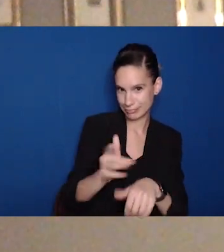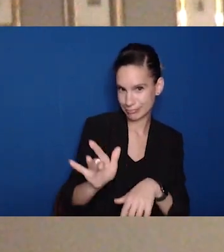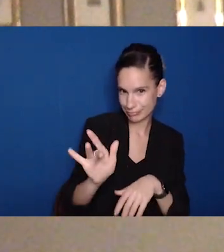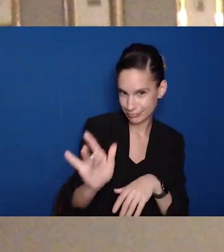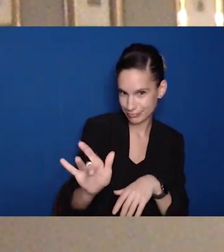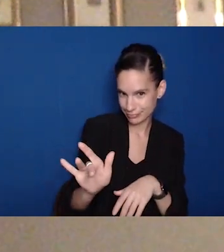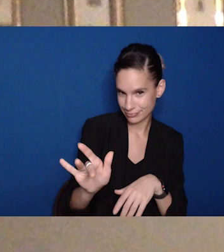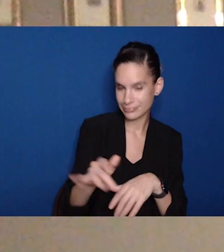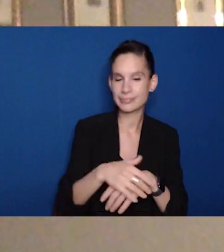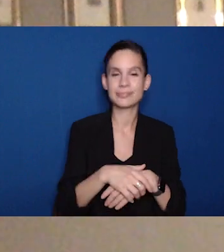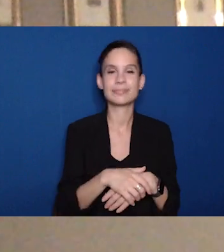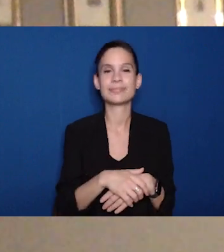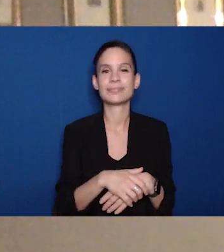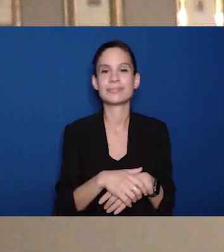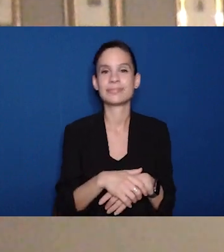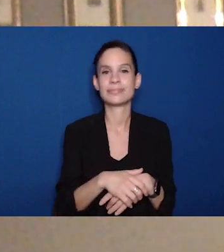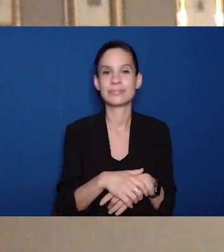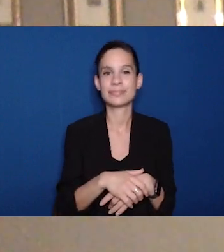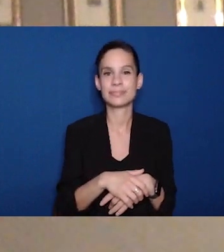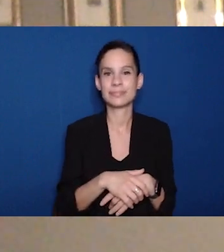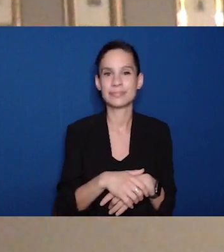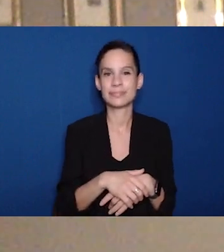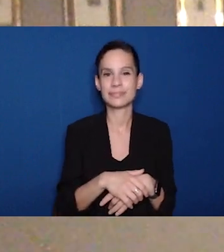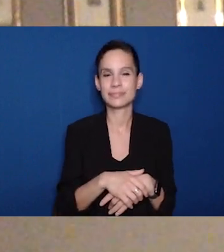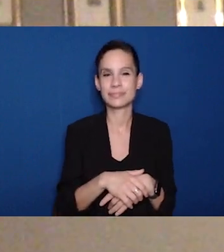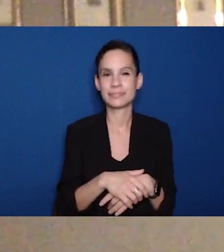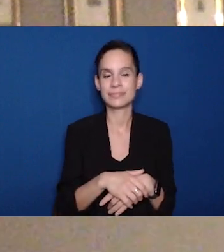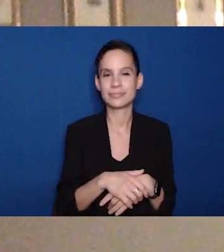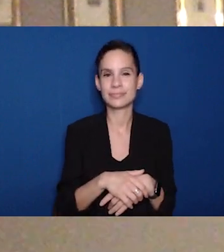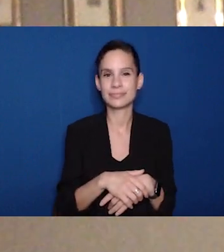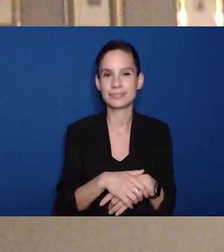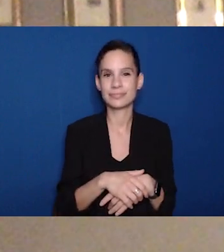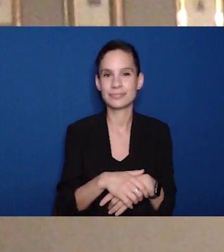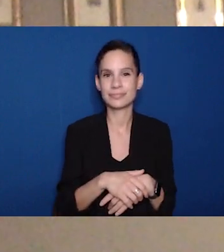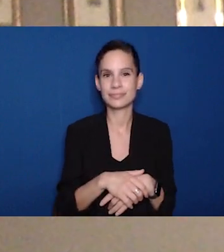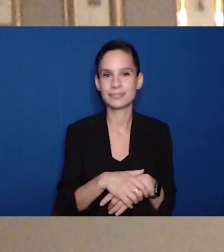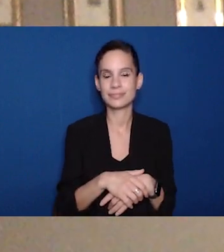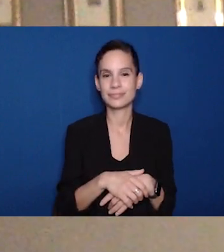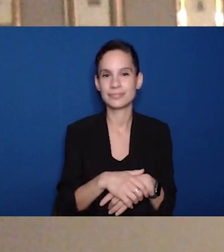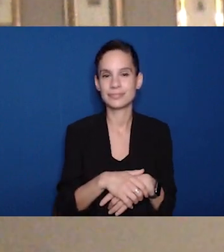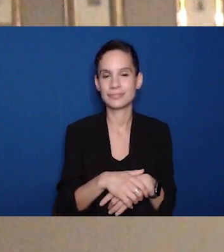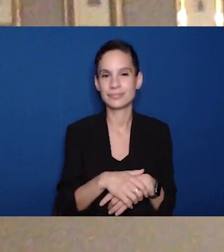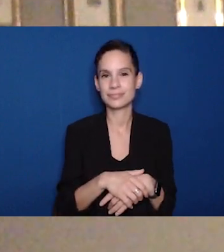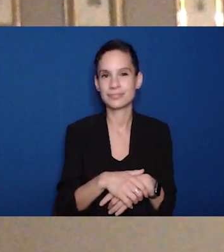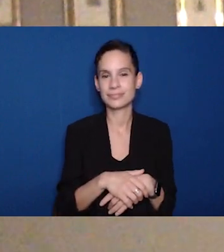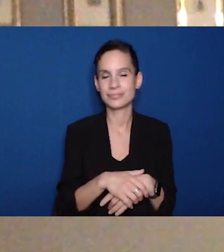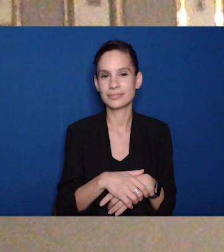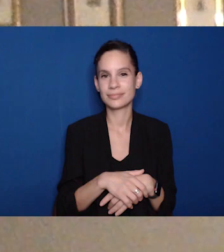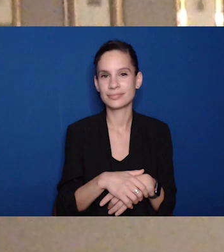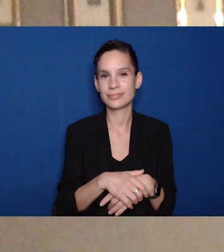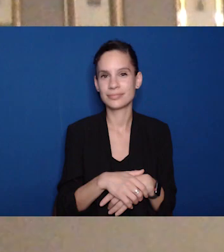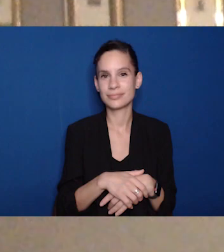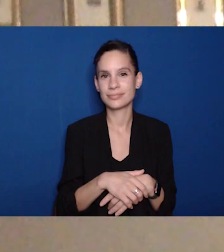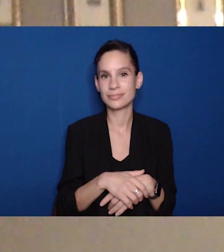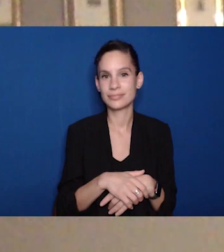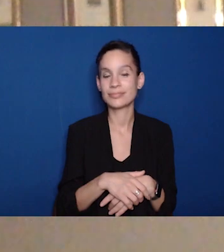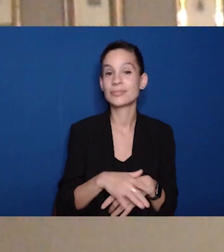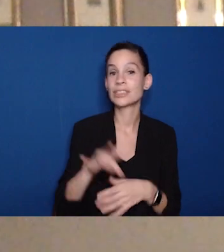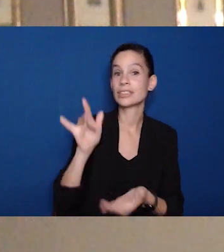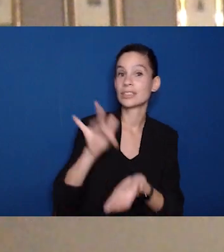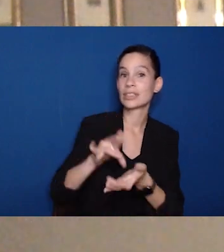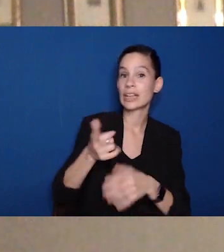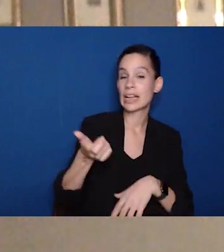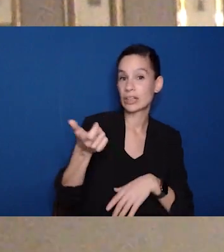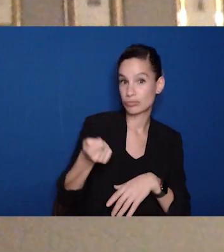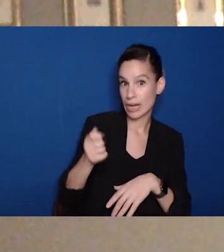right over. I think it's on this side. It's probably on the other side. I bet it's on this side. Boop, boop.